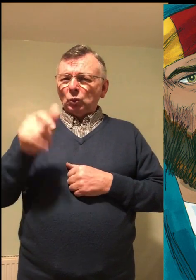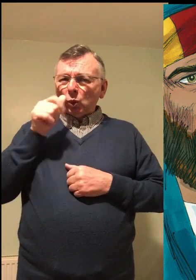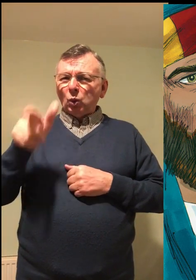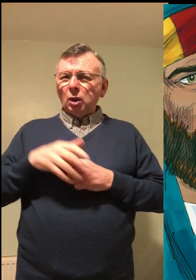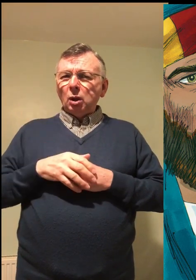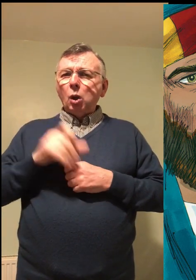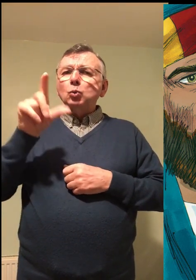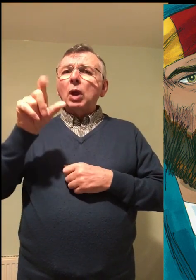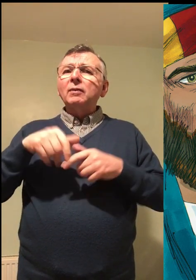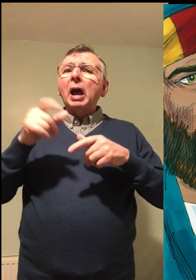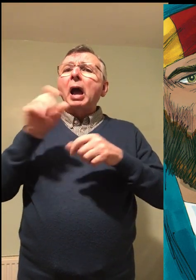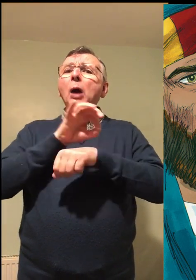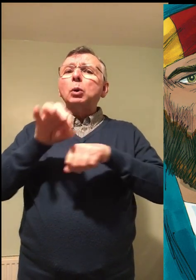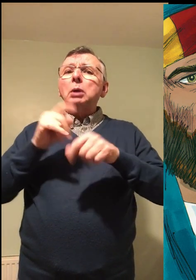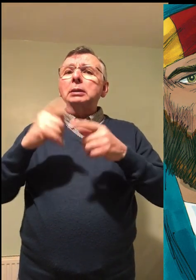Jesus answered,